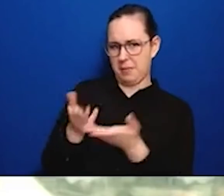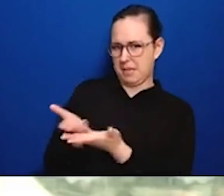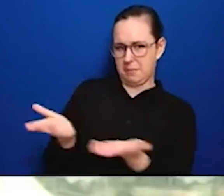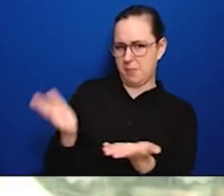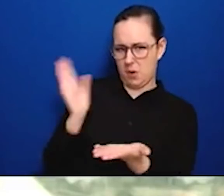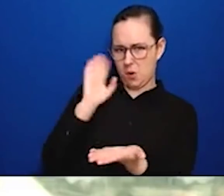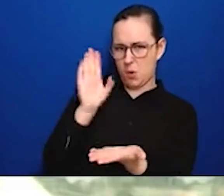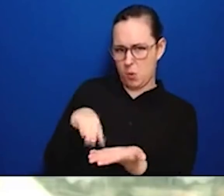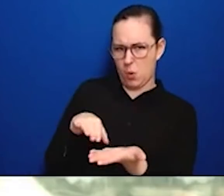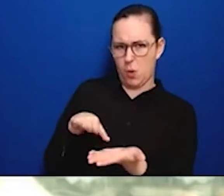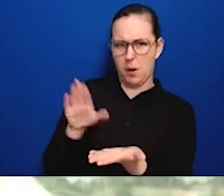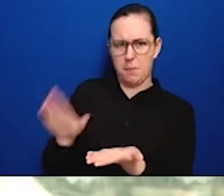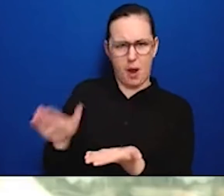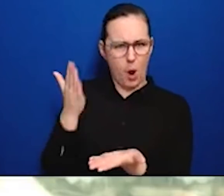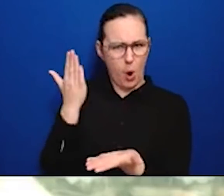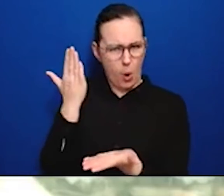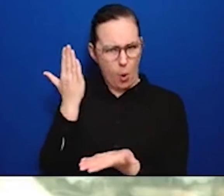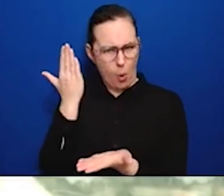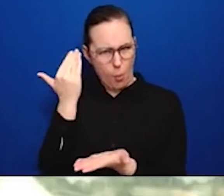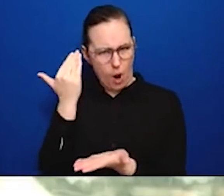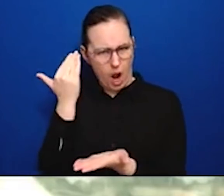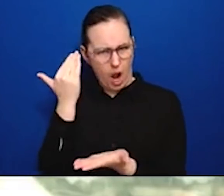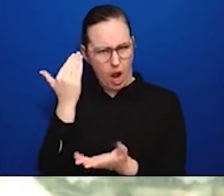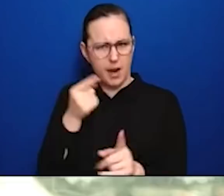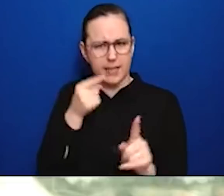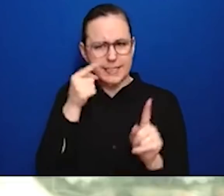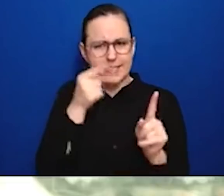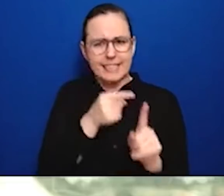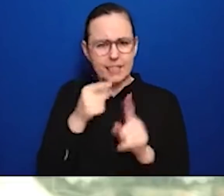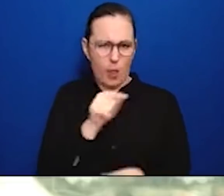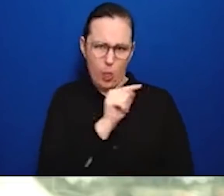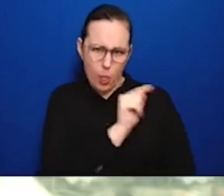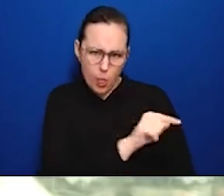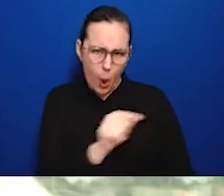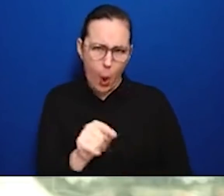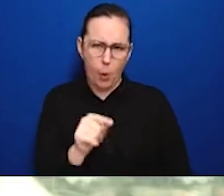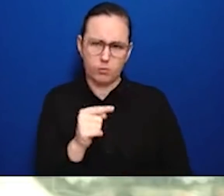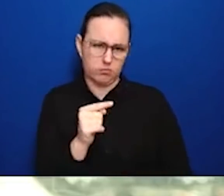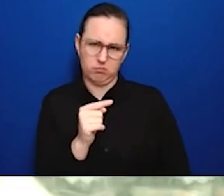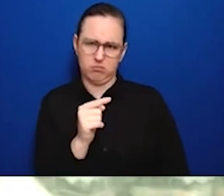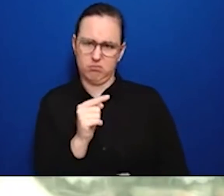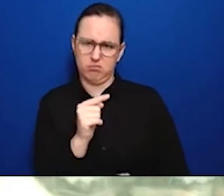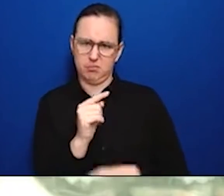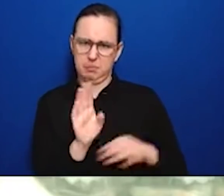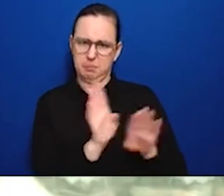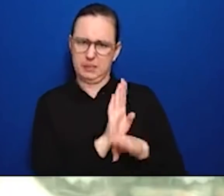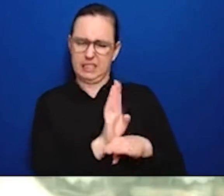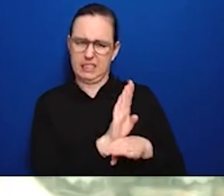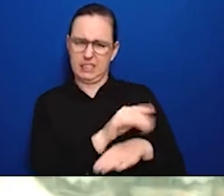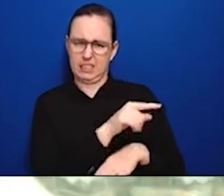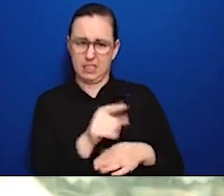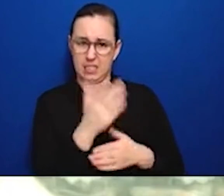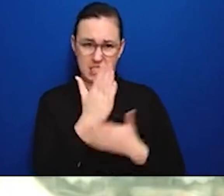these specific businesses were targeted. Some people are saying they've taken all the precautions